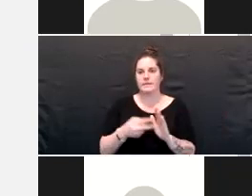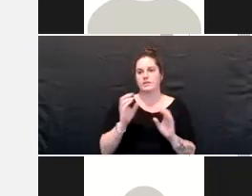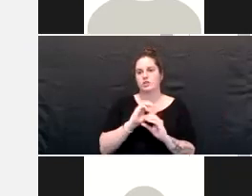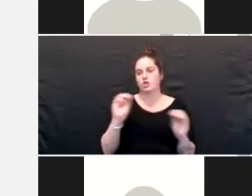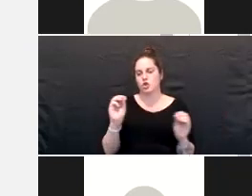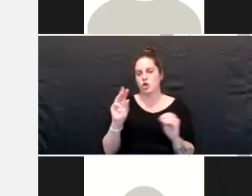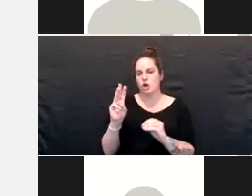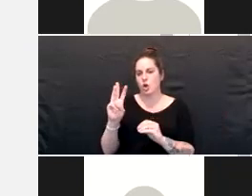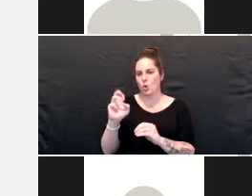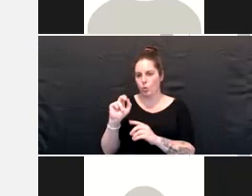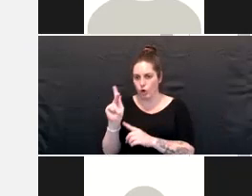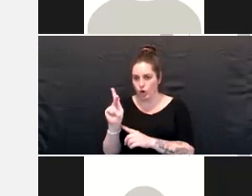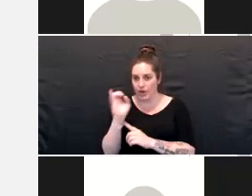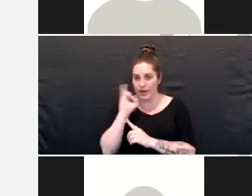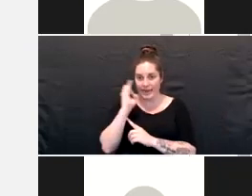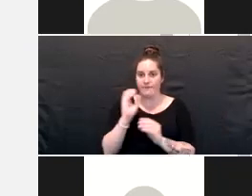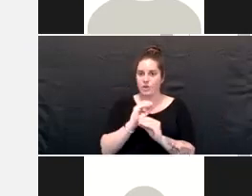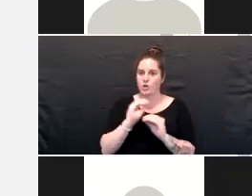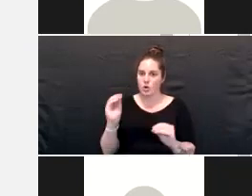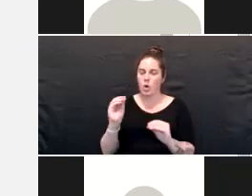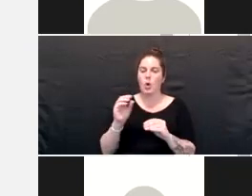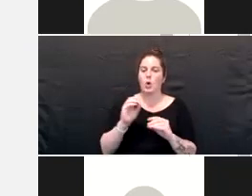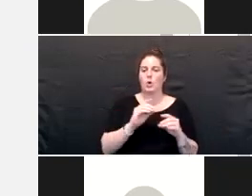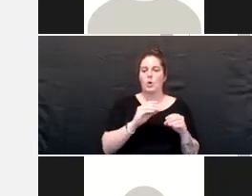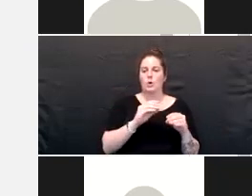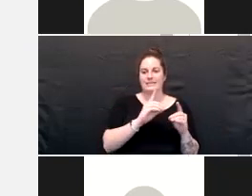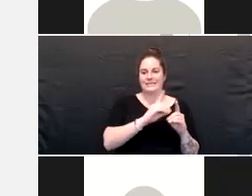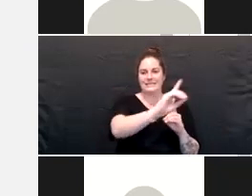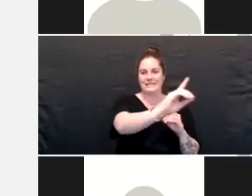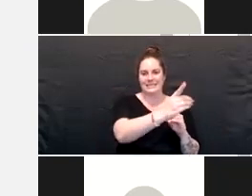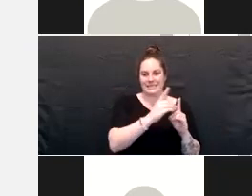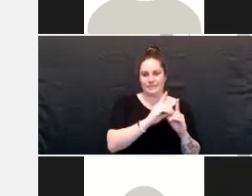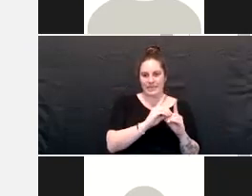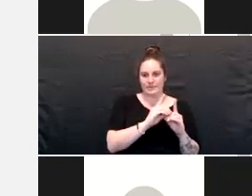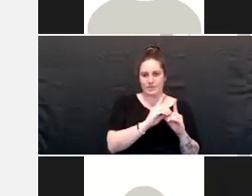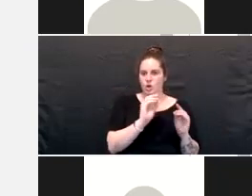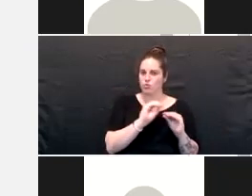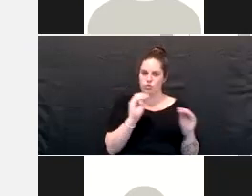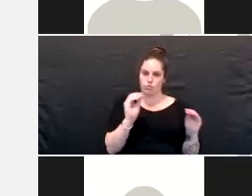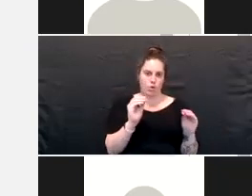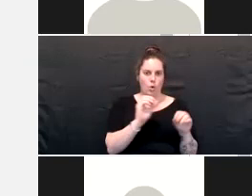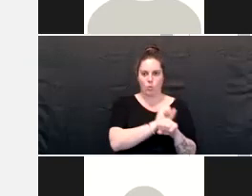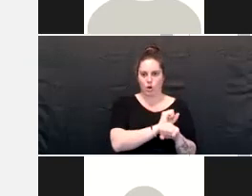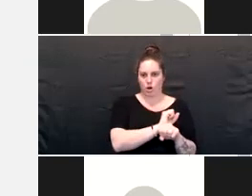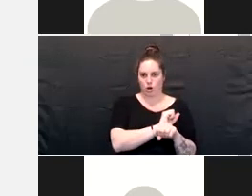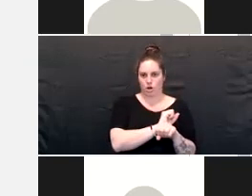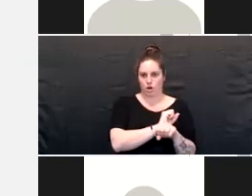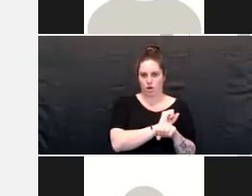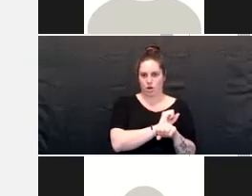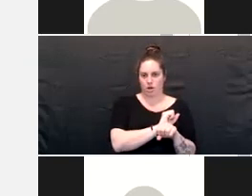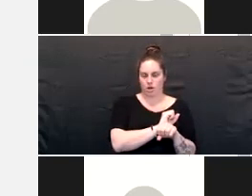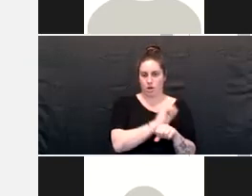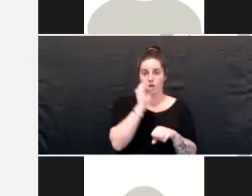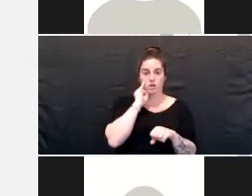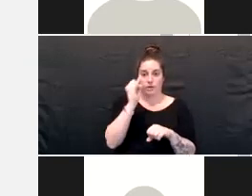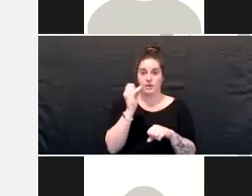there's no displacement, no work is being done. So if you push against a wall, you are